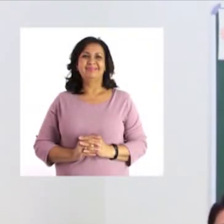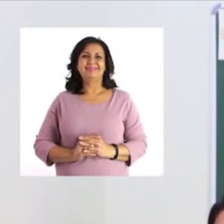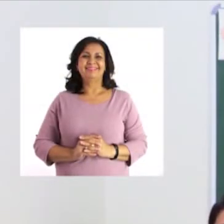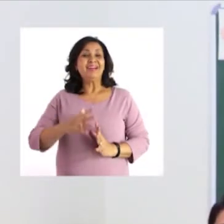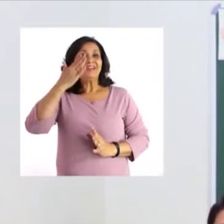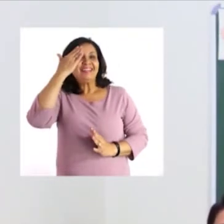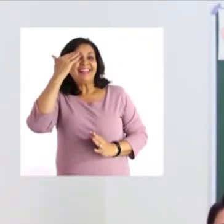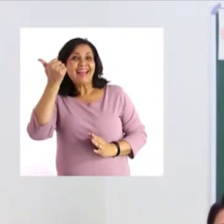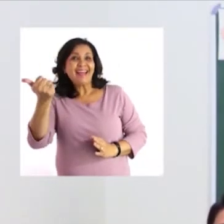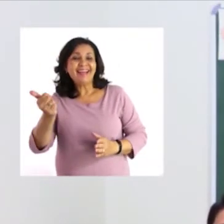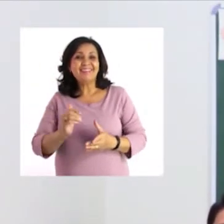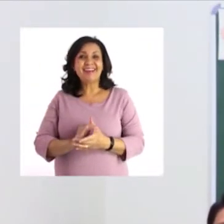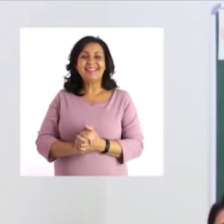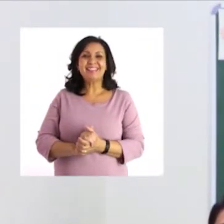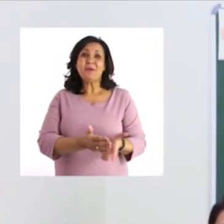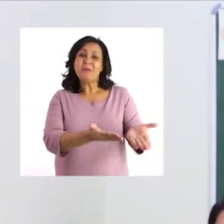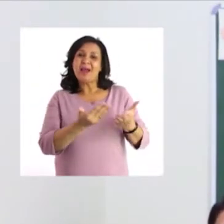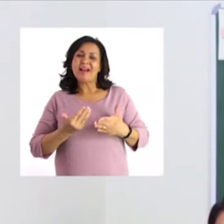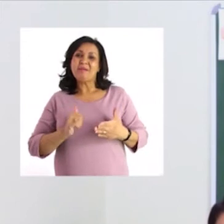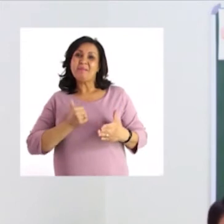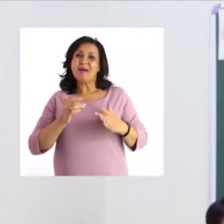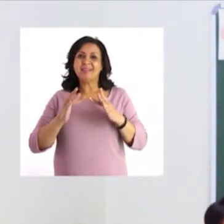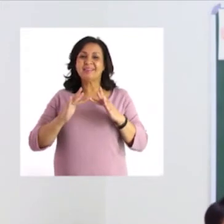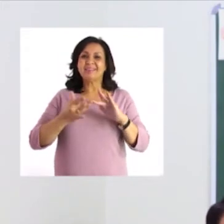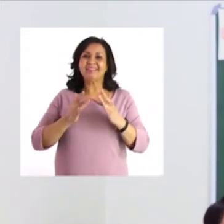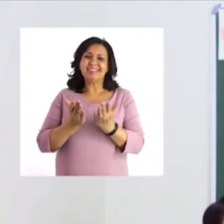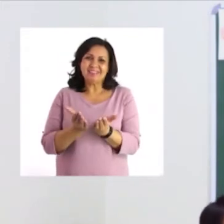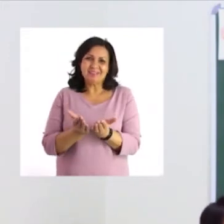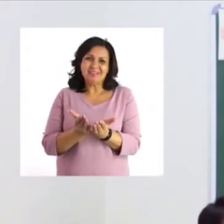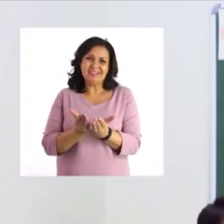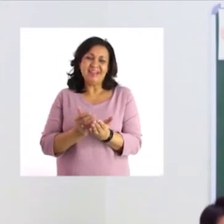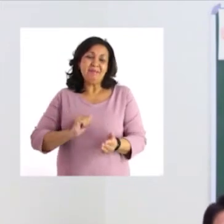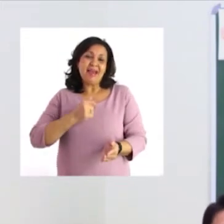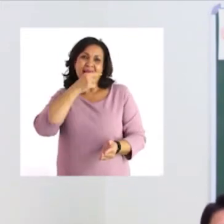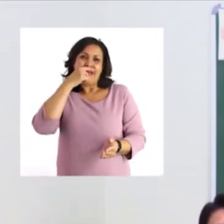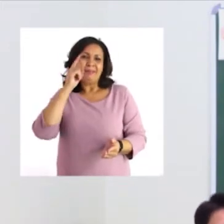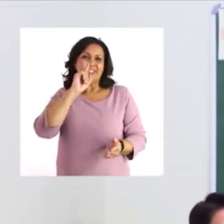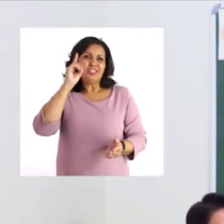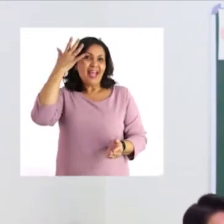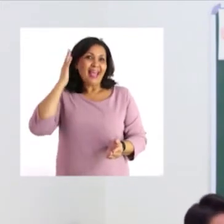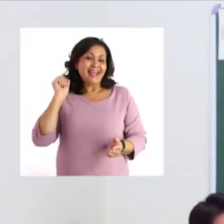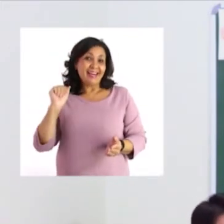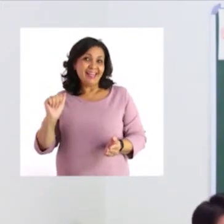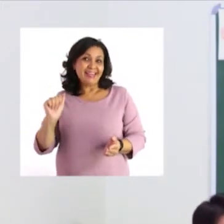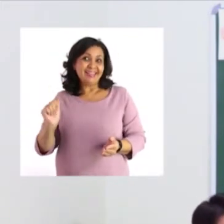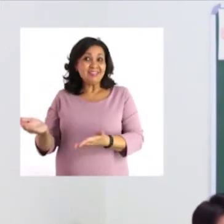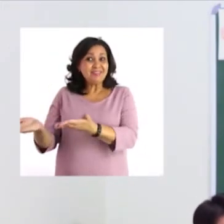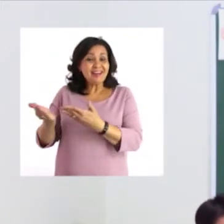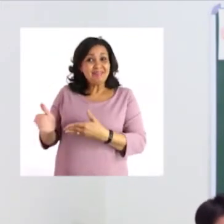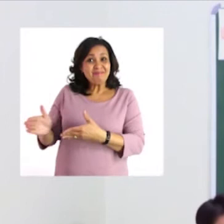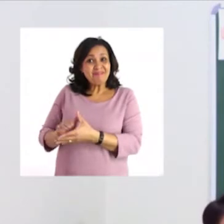Good day, friends. Welcome back to My Zone online school. My name is Teacher Hetty, and let's welcome our